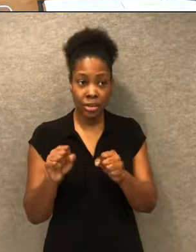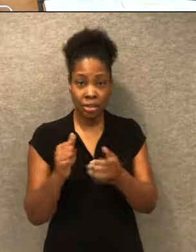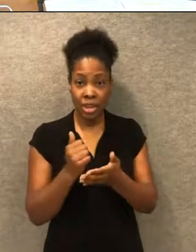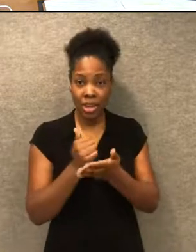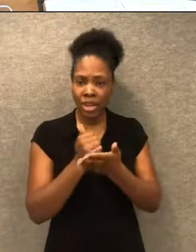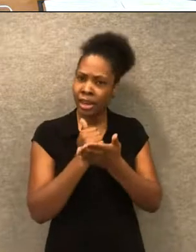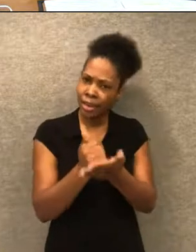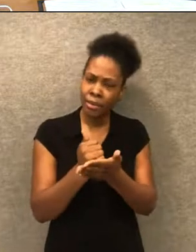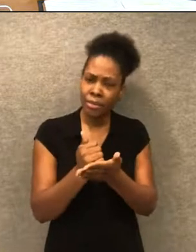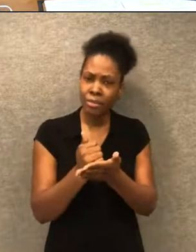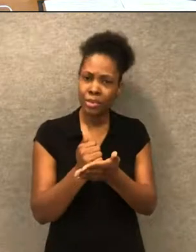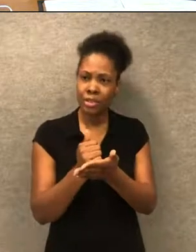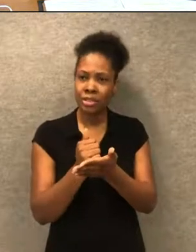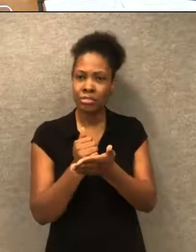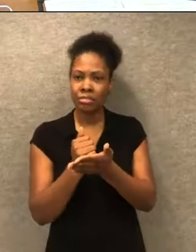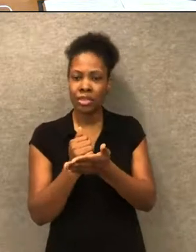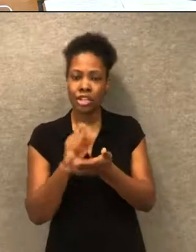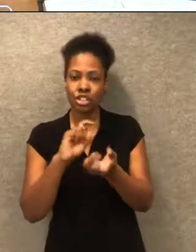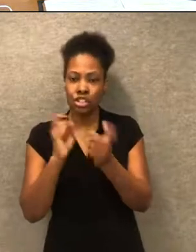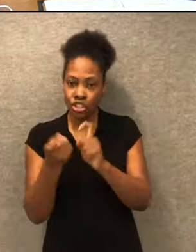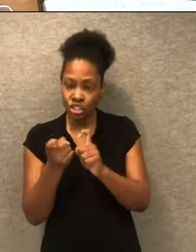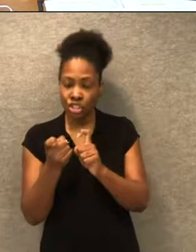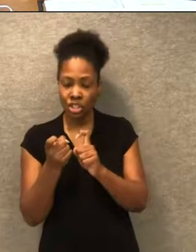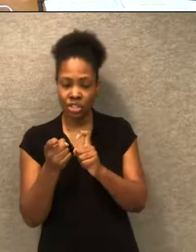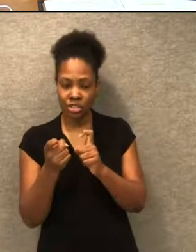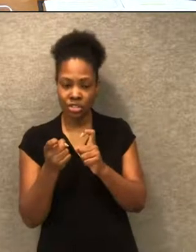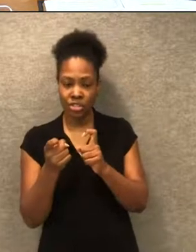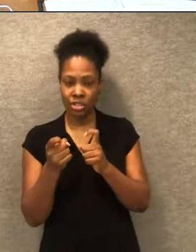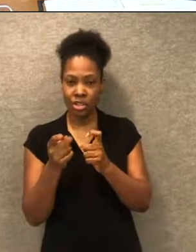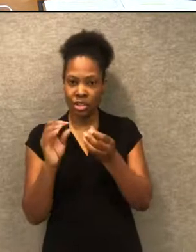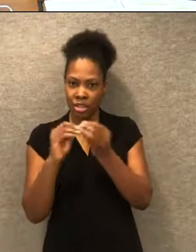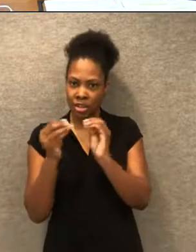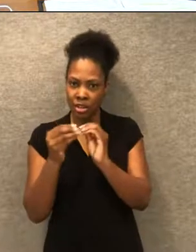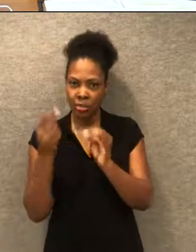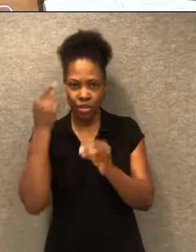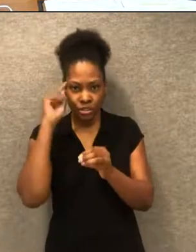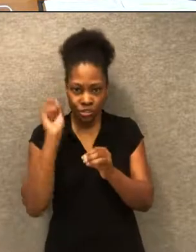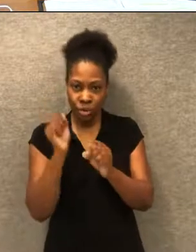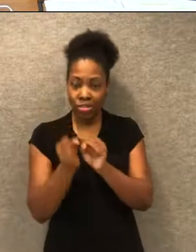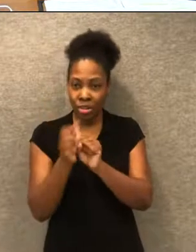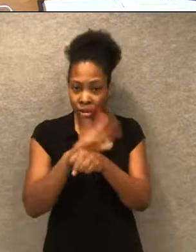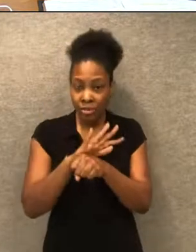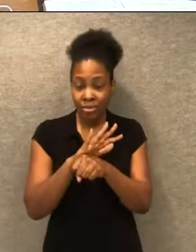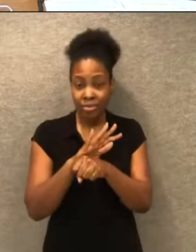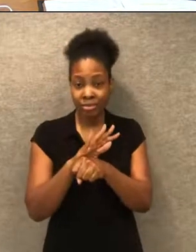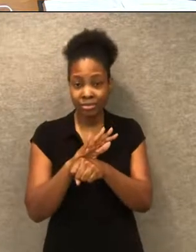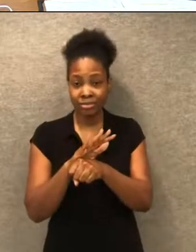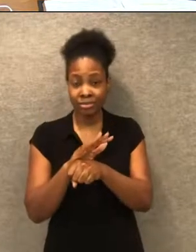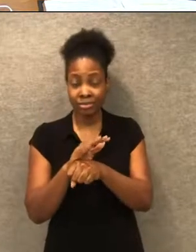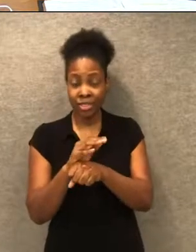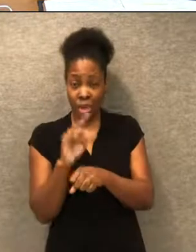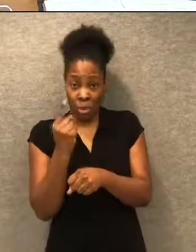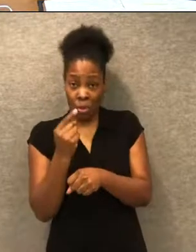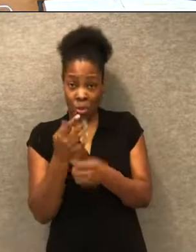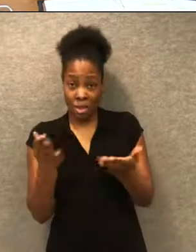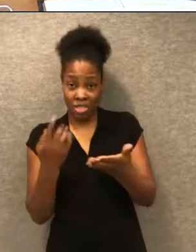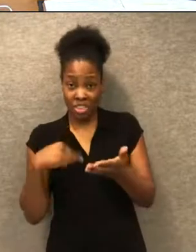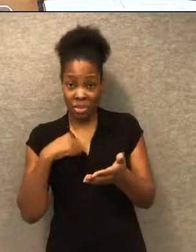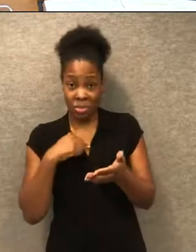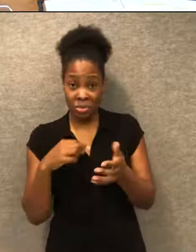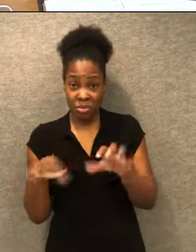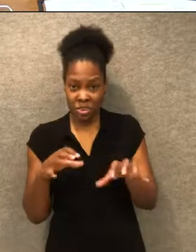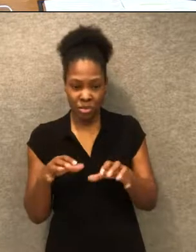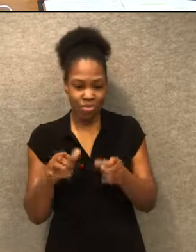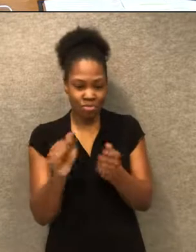about this, but something as simple as we are washing our hands more than ever before, right? We are not touching our